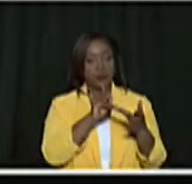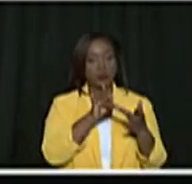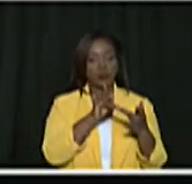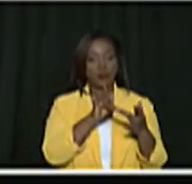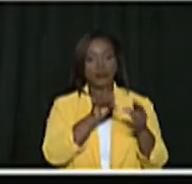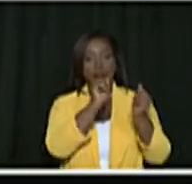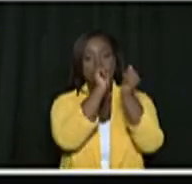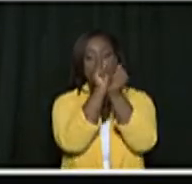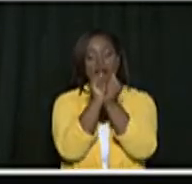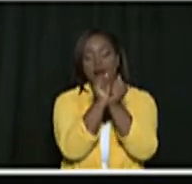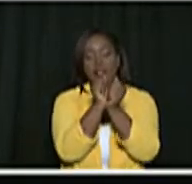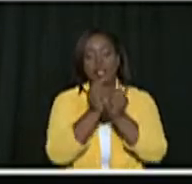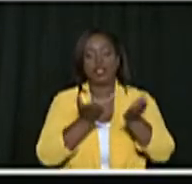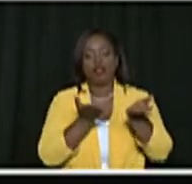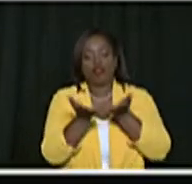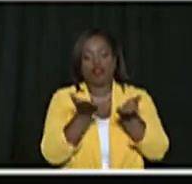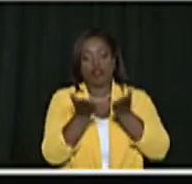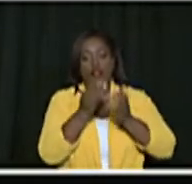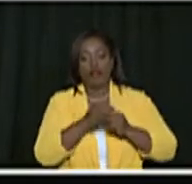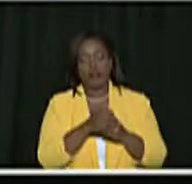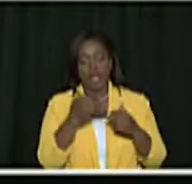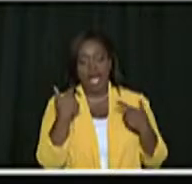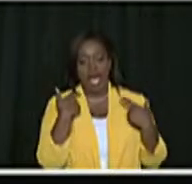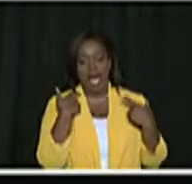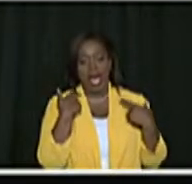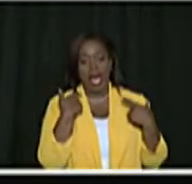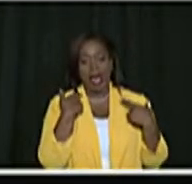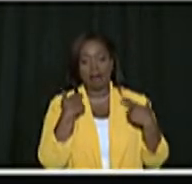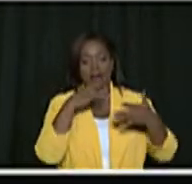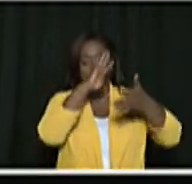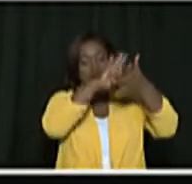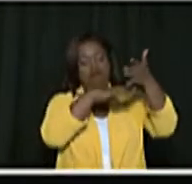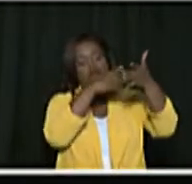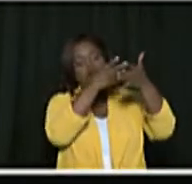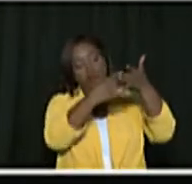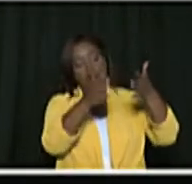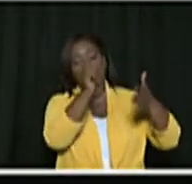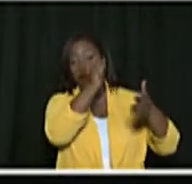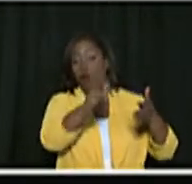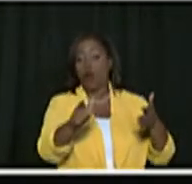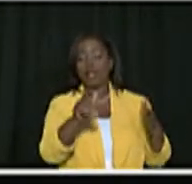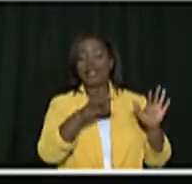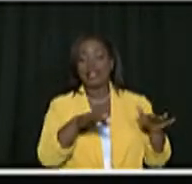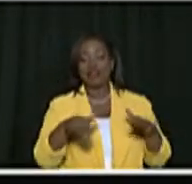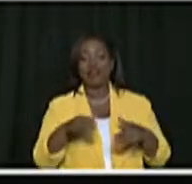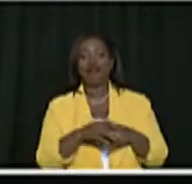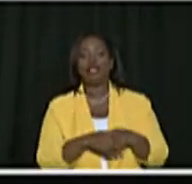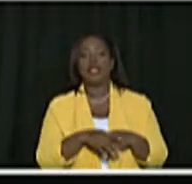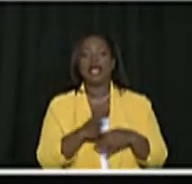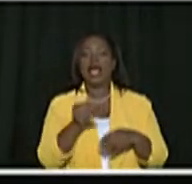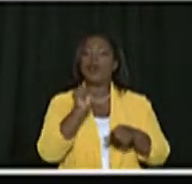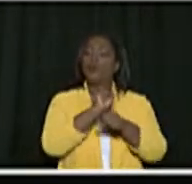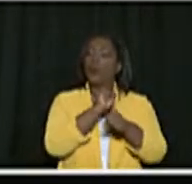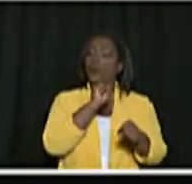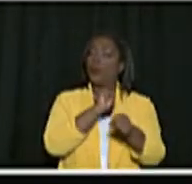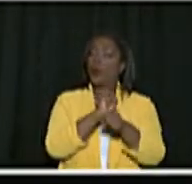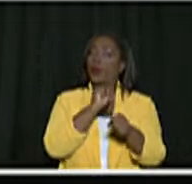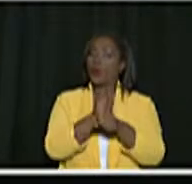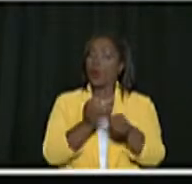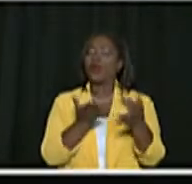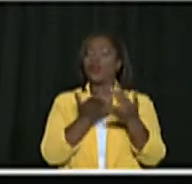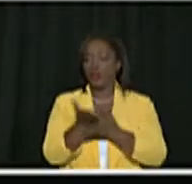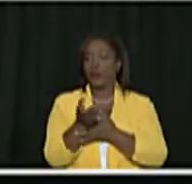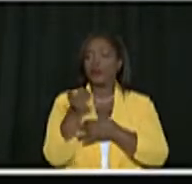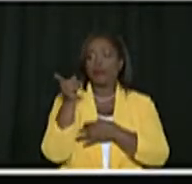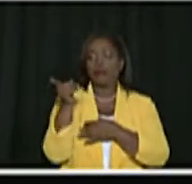have a schedule of all of those children, and we are working through our systems to see did any of